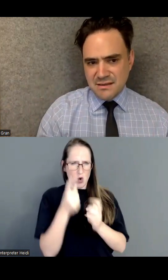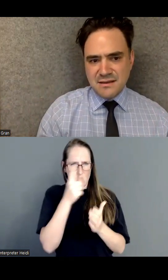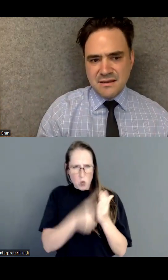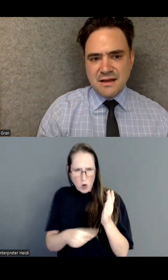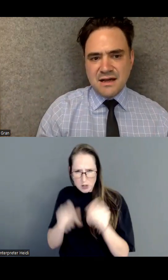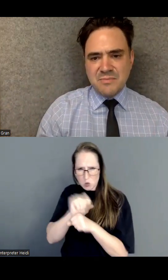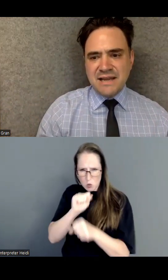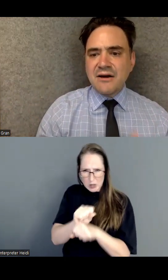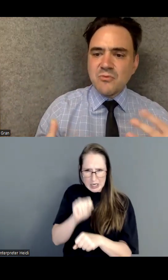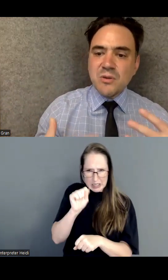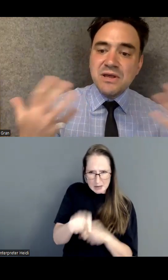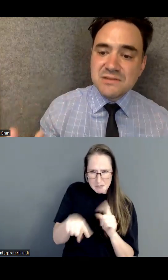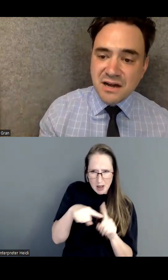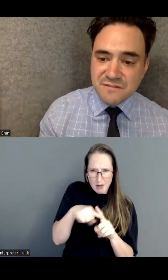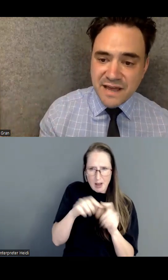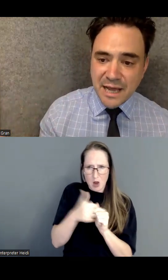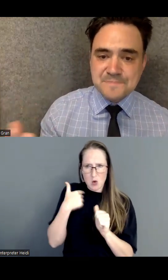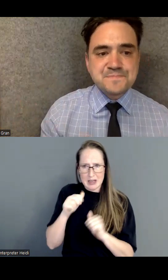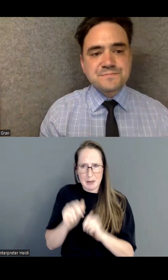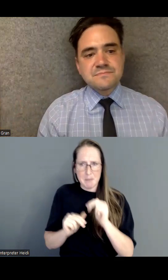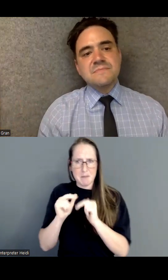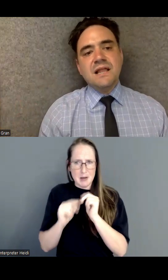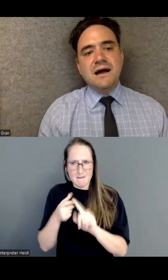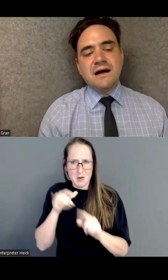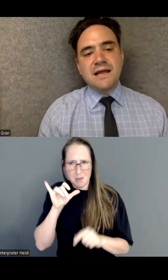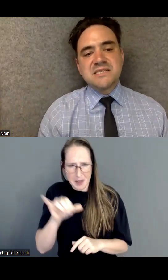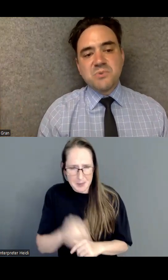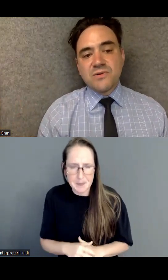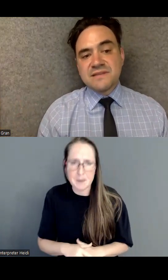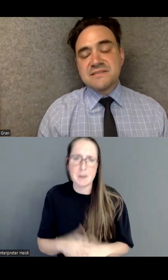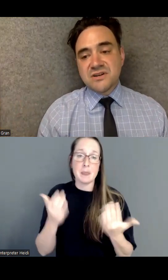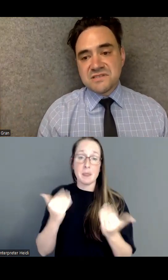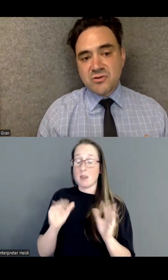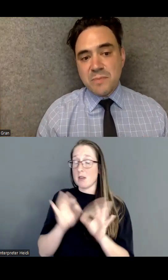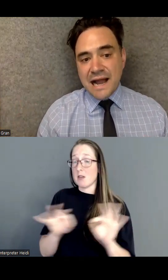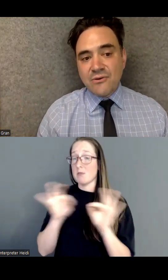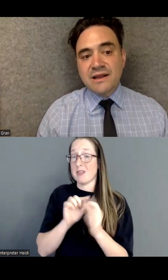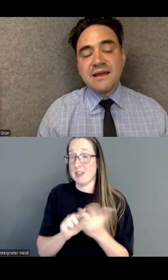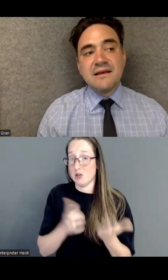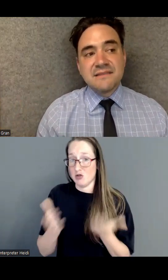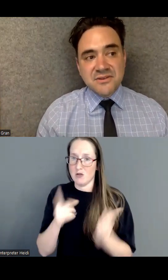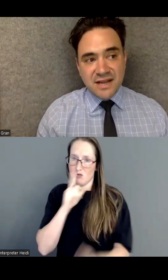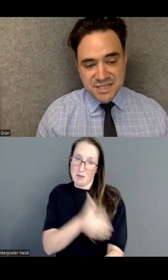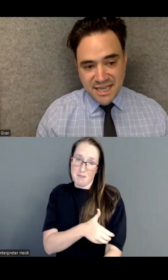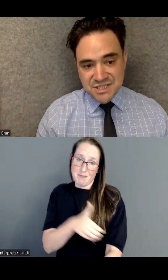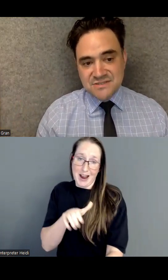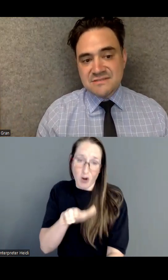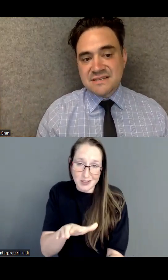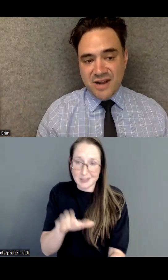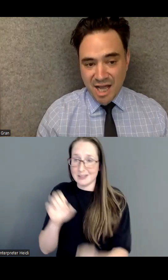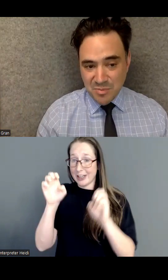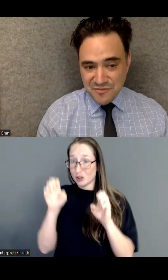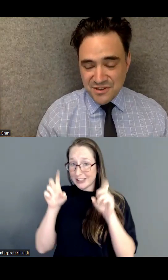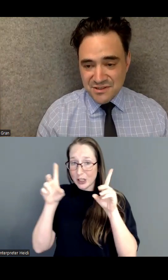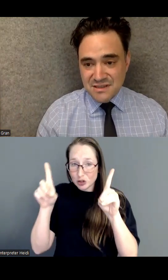working, and how can we build off of that. It's important that these services are empowering, that they're educational,